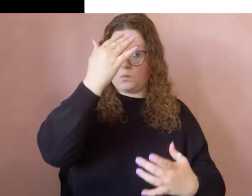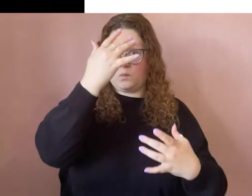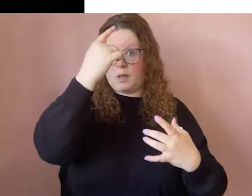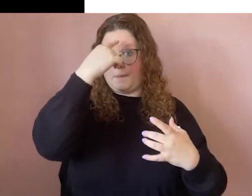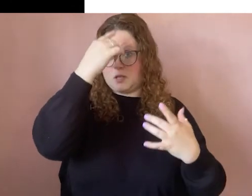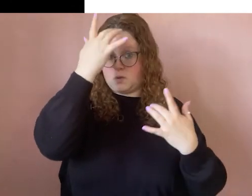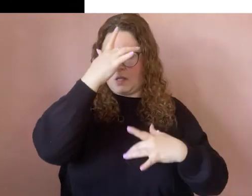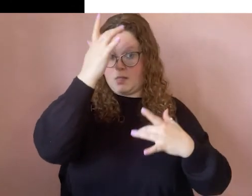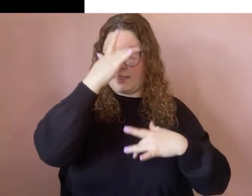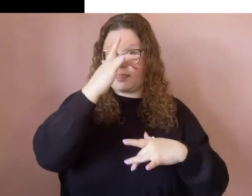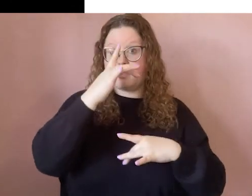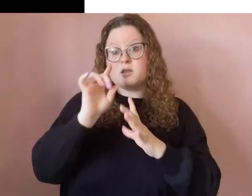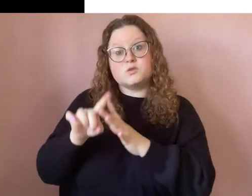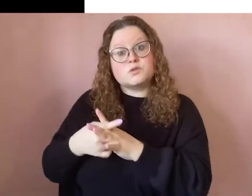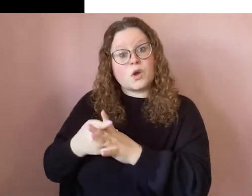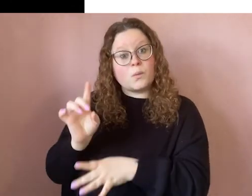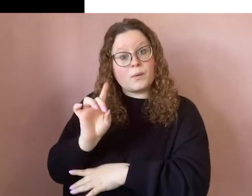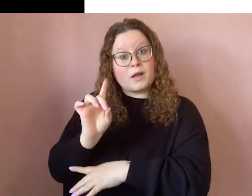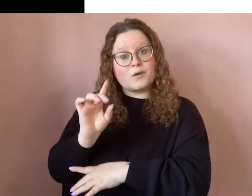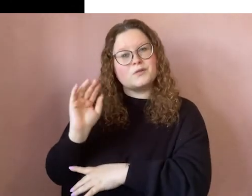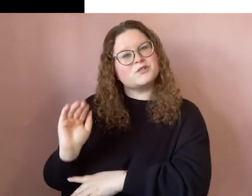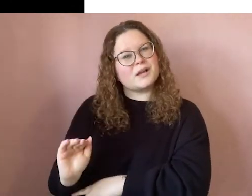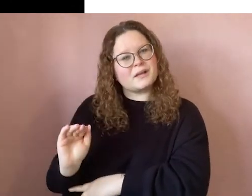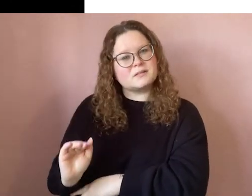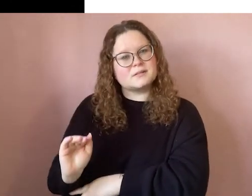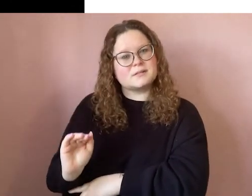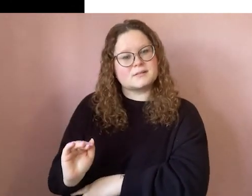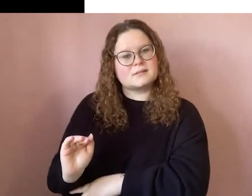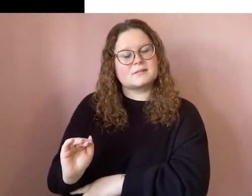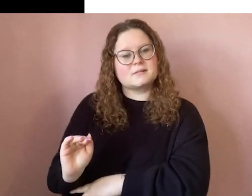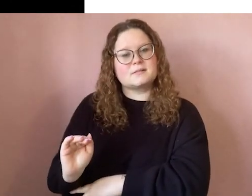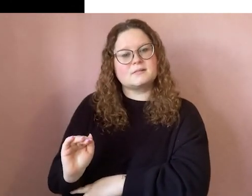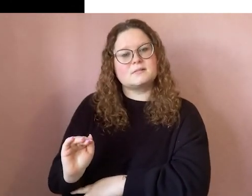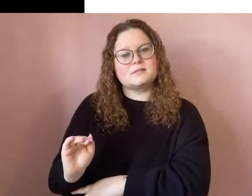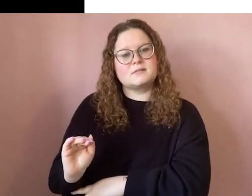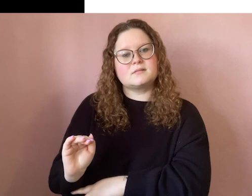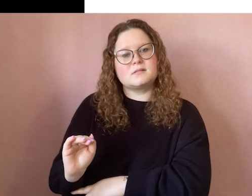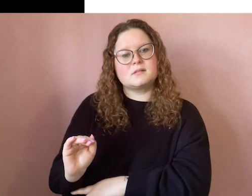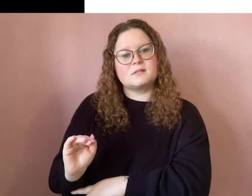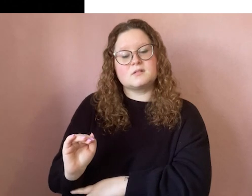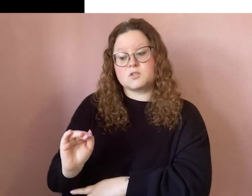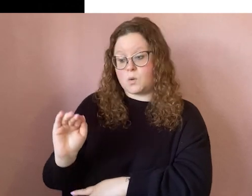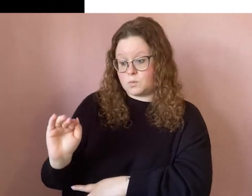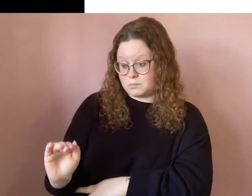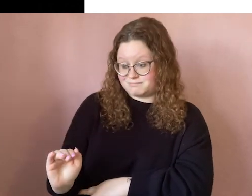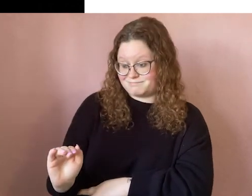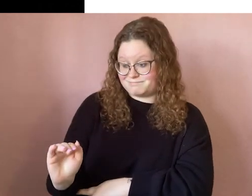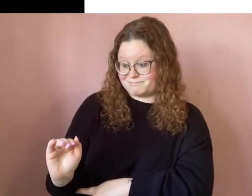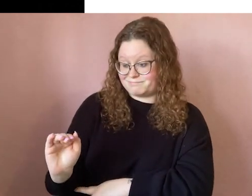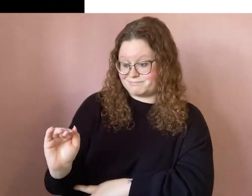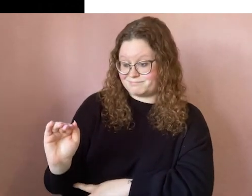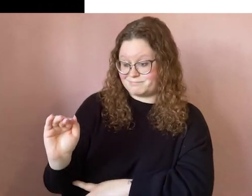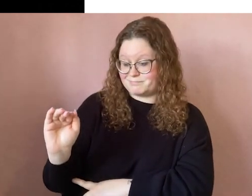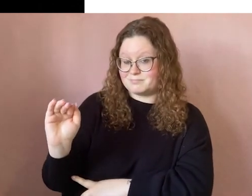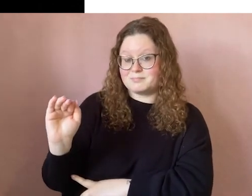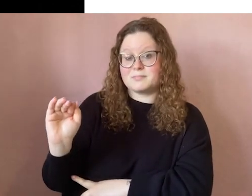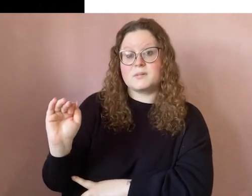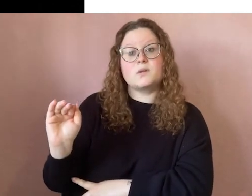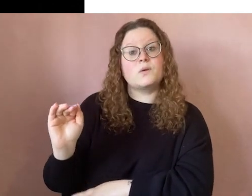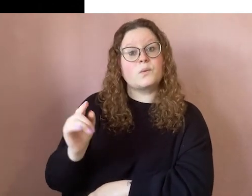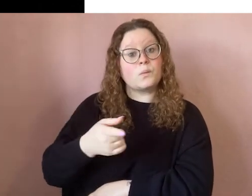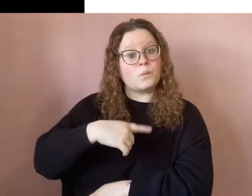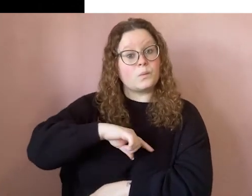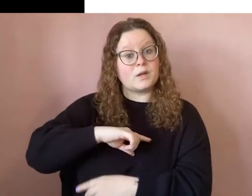all right, well, let's call it prevention. We are going to find new drugs. Ketamine has great hope, and that's why I joined this board of this